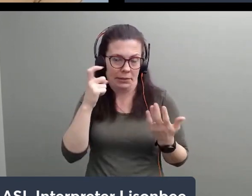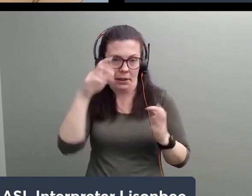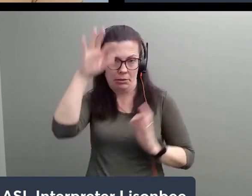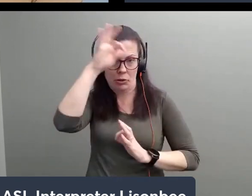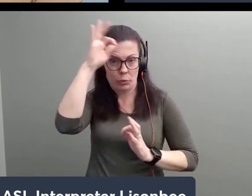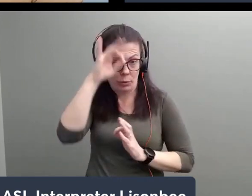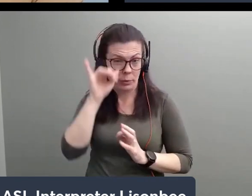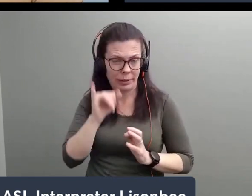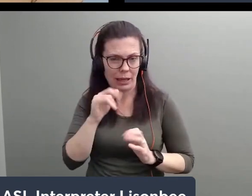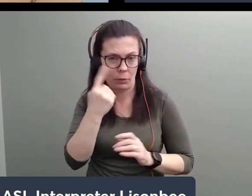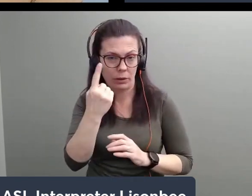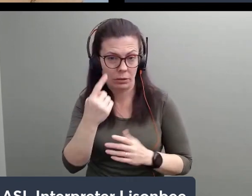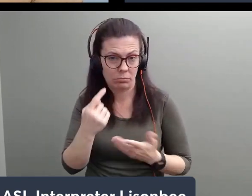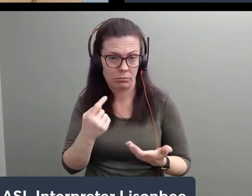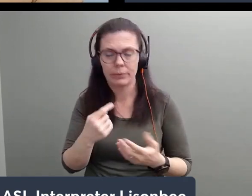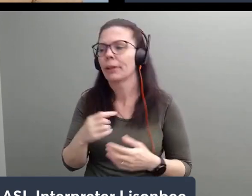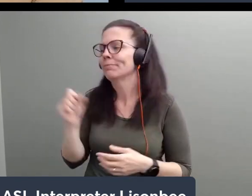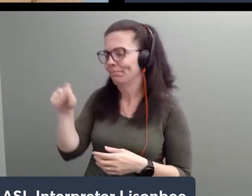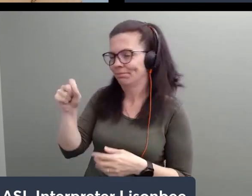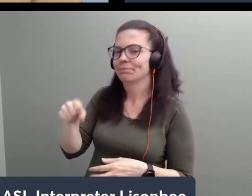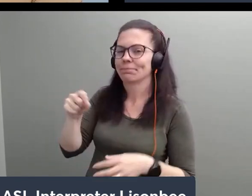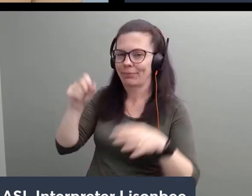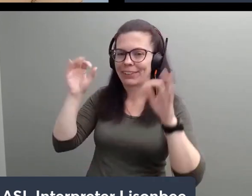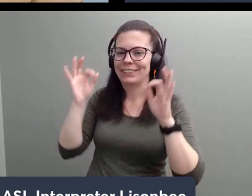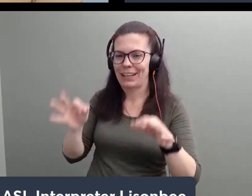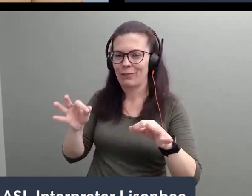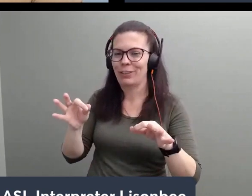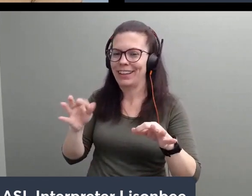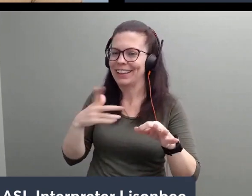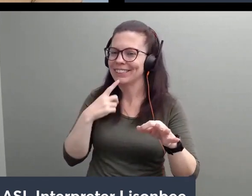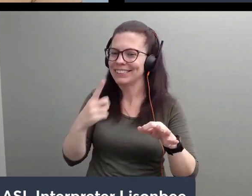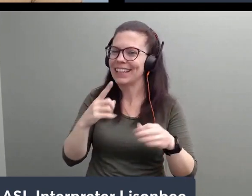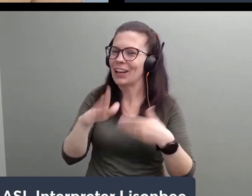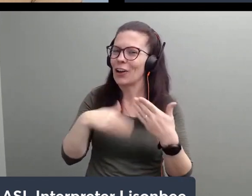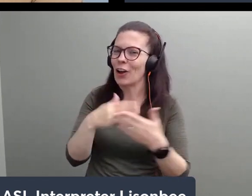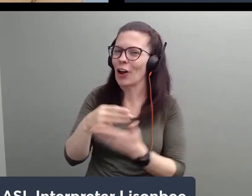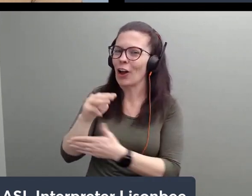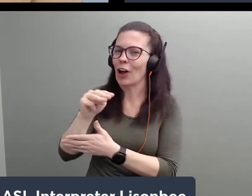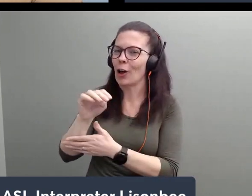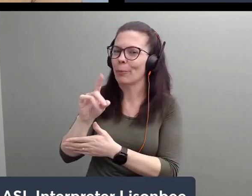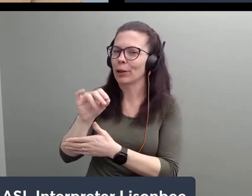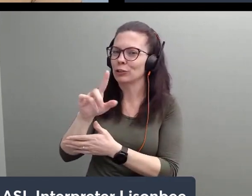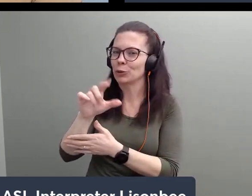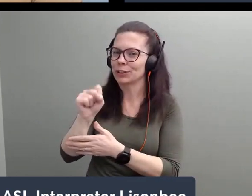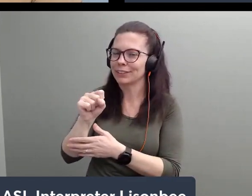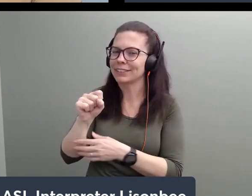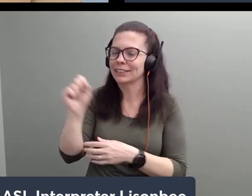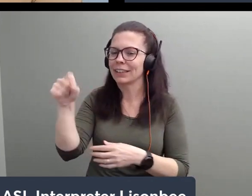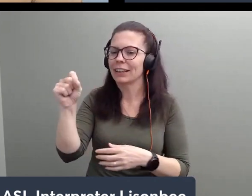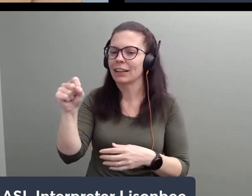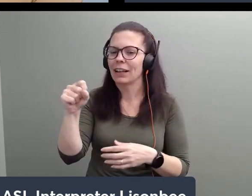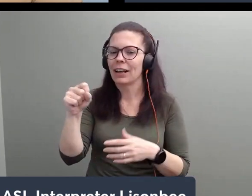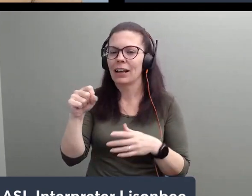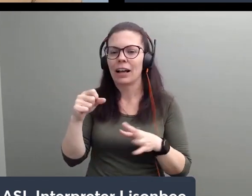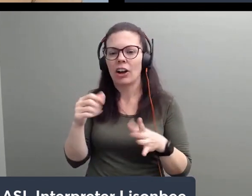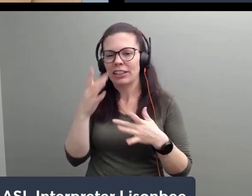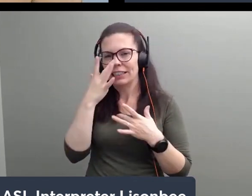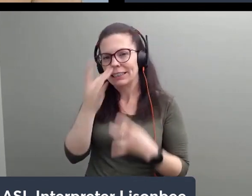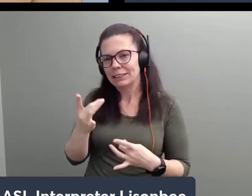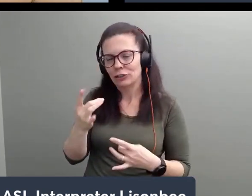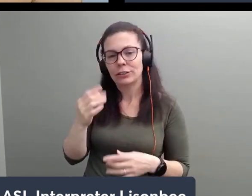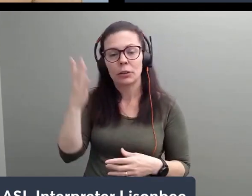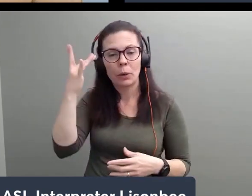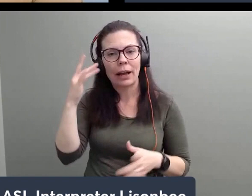it? Sure. So definitely, I'm going to say that all the modules in there, in my own opinion, are interesting because they